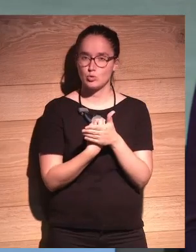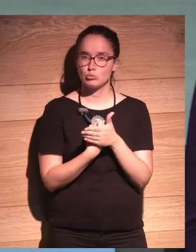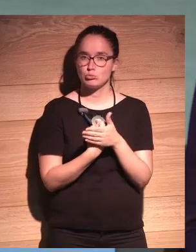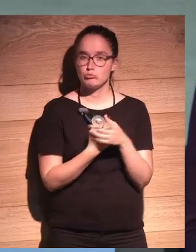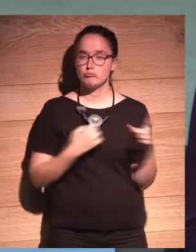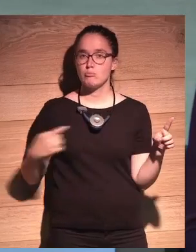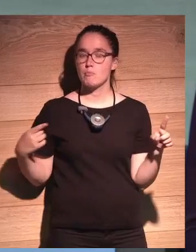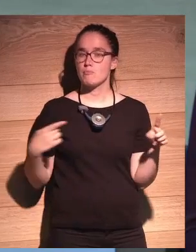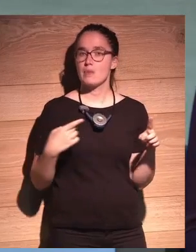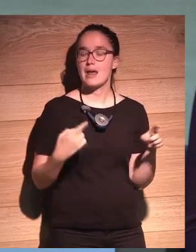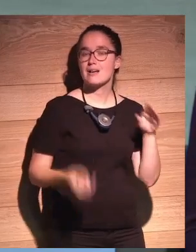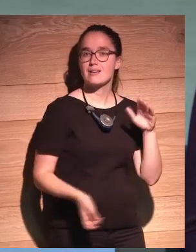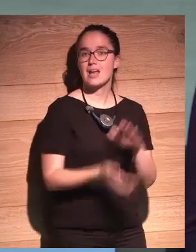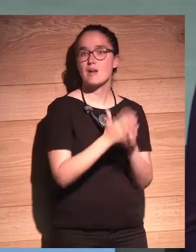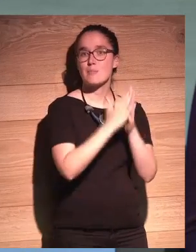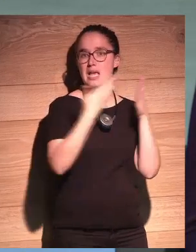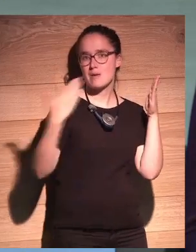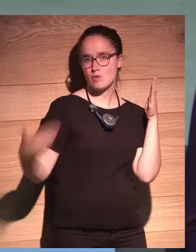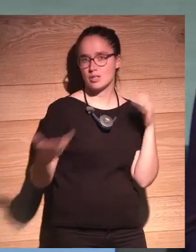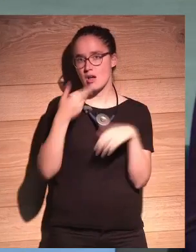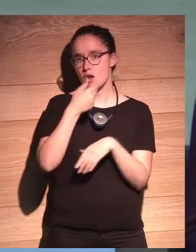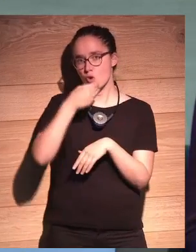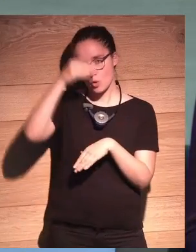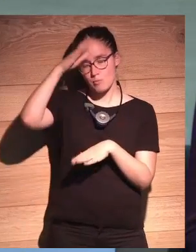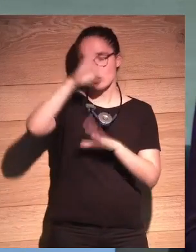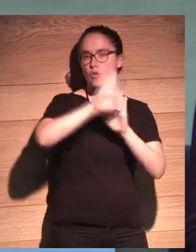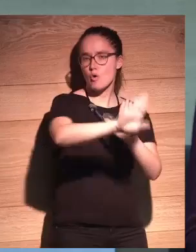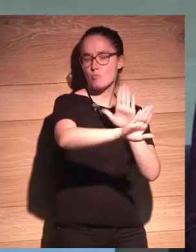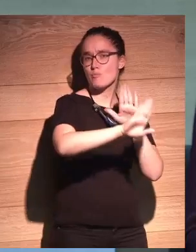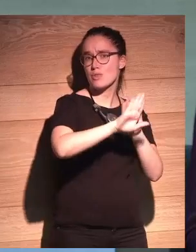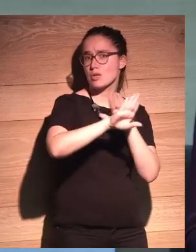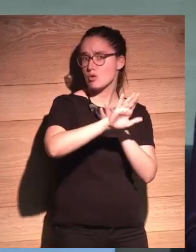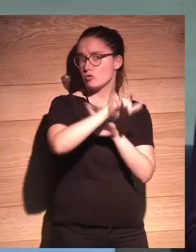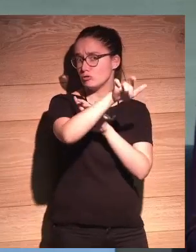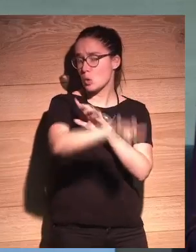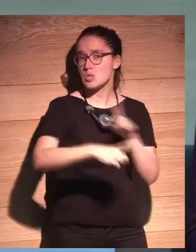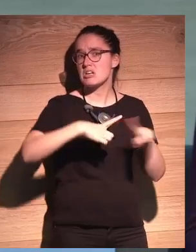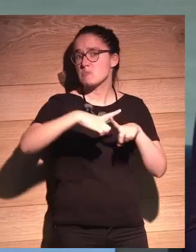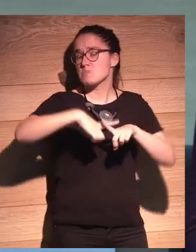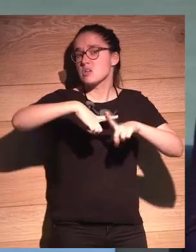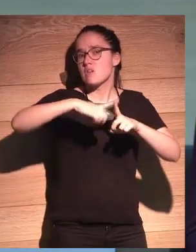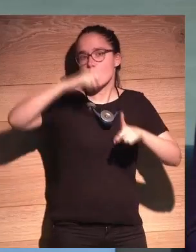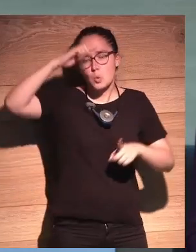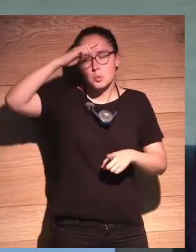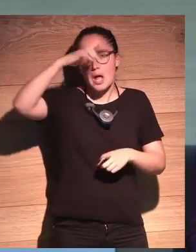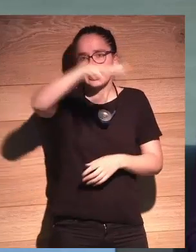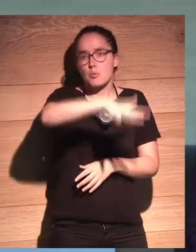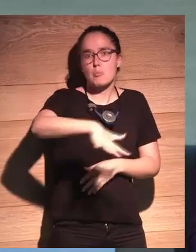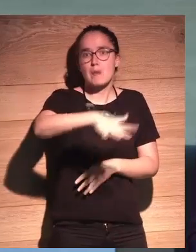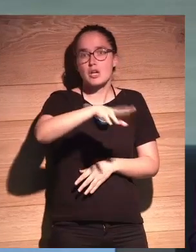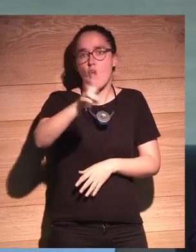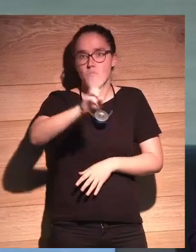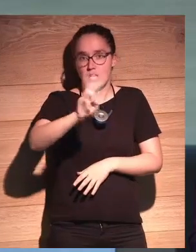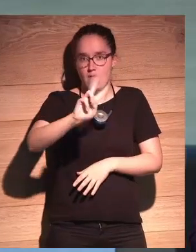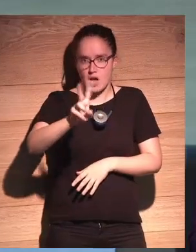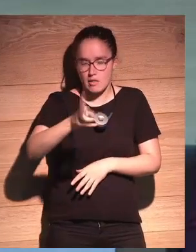We're all learning how, when you build a library, the knowledge